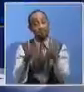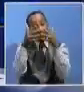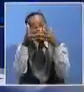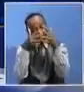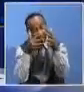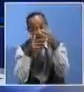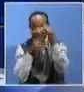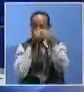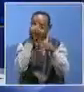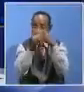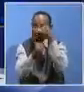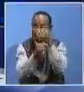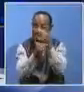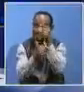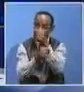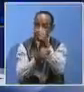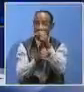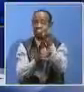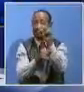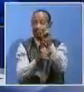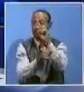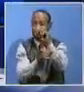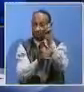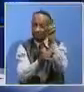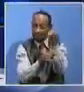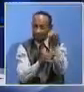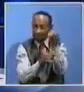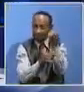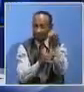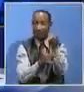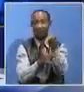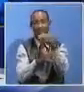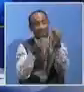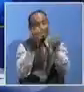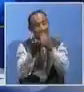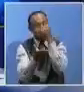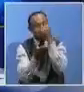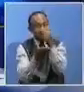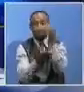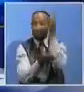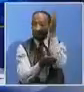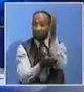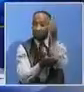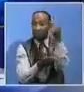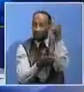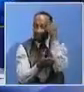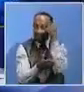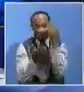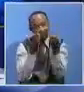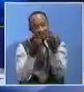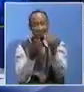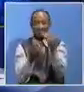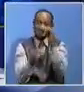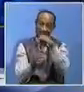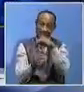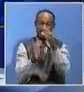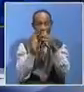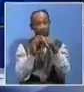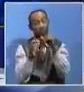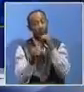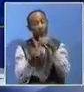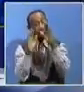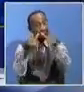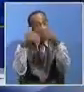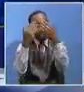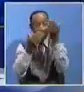International Zambia Chairs, it says the 2022 national budget will be the first litmus test for the Upnd government on whether or not it is determined to deliver on